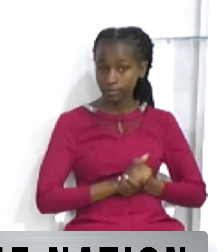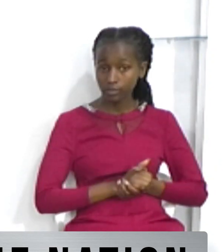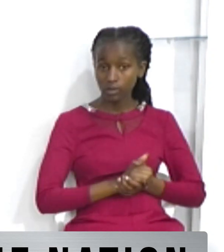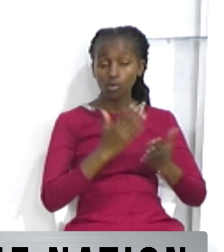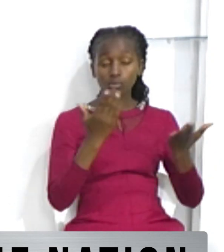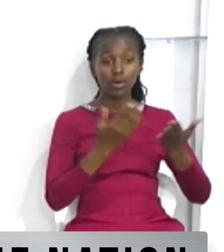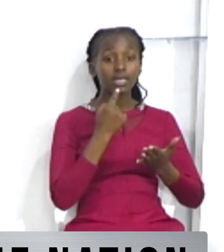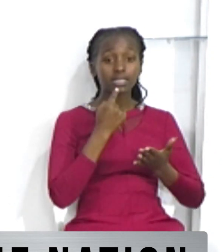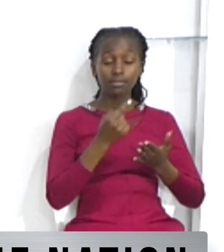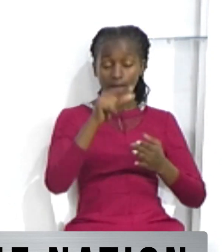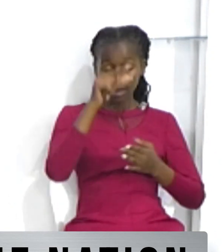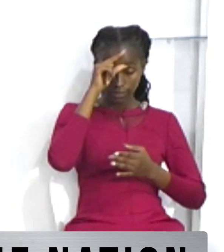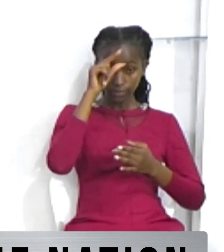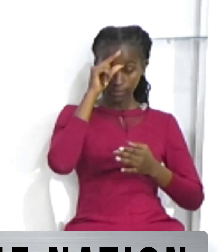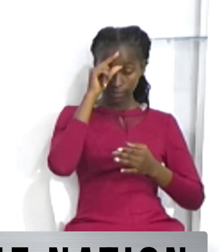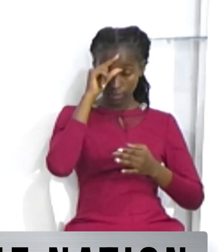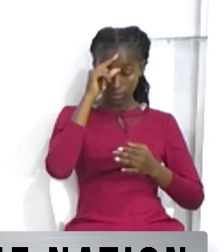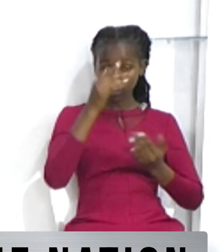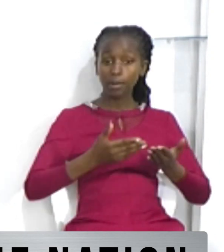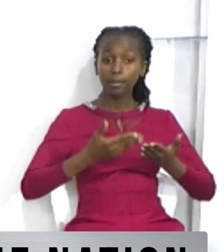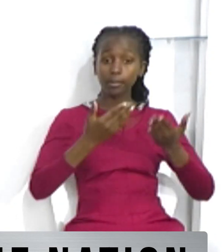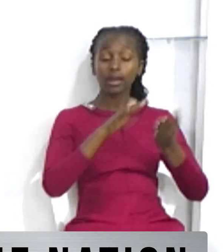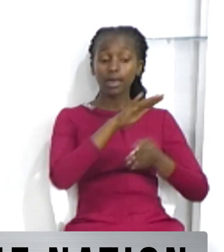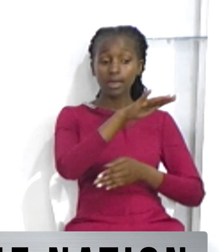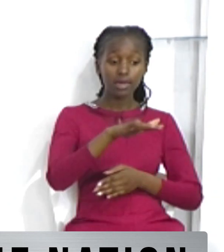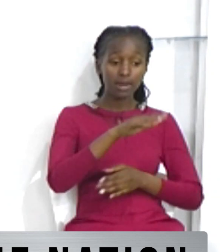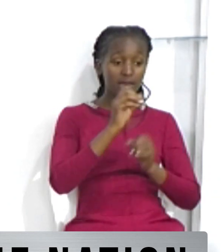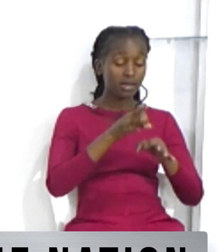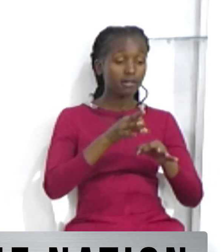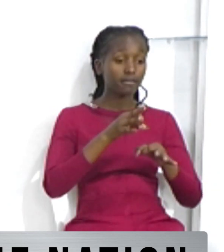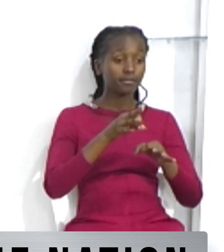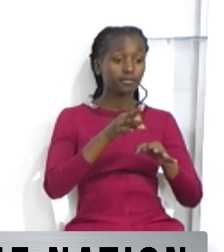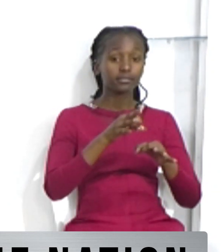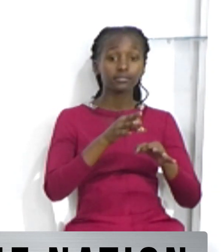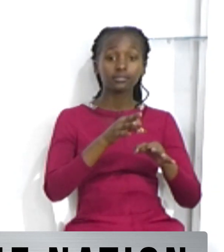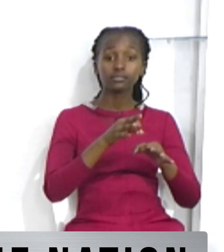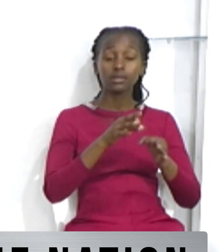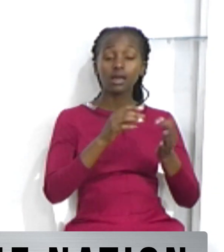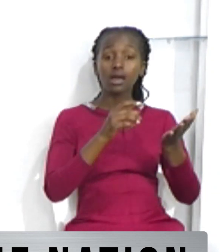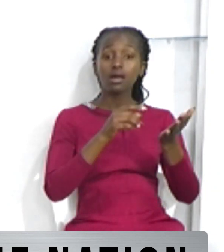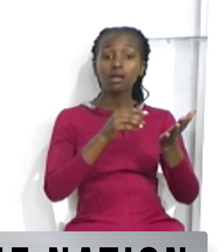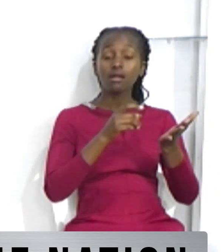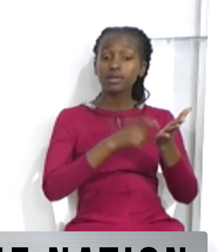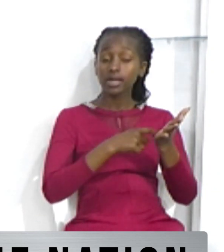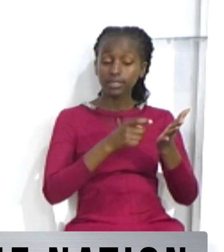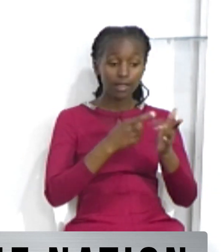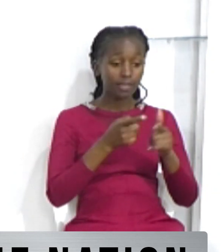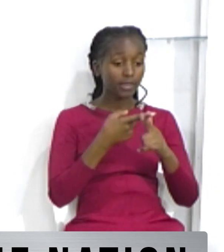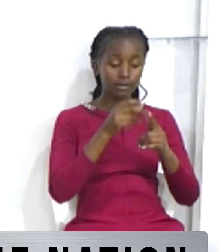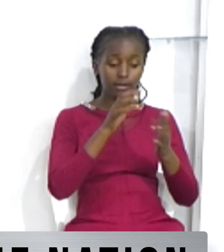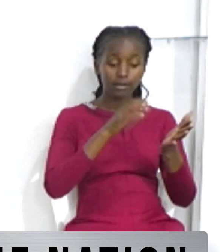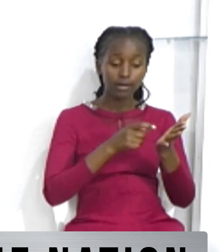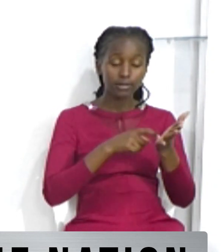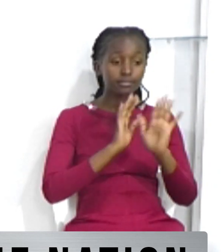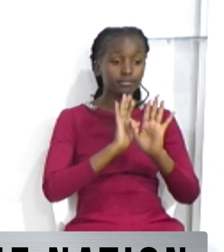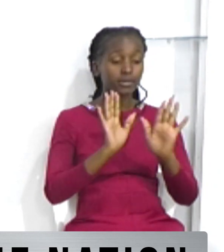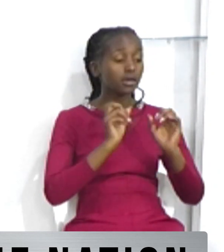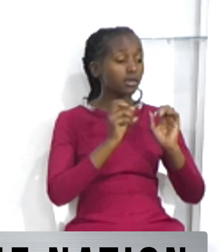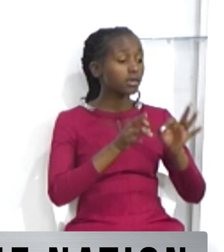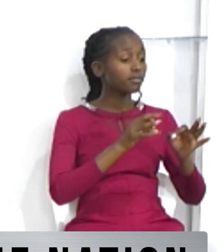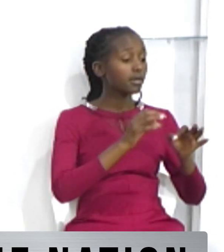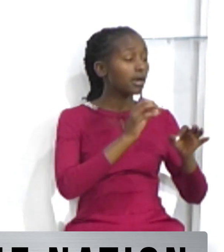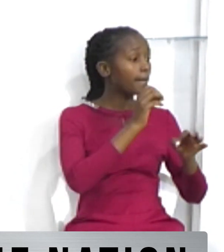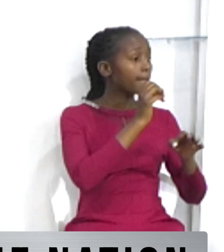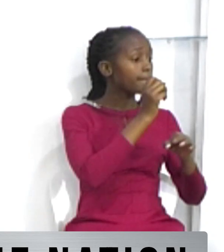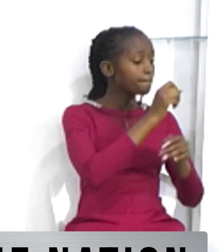has designated areas for, if it is rice, it is rice. If it is maize, it's purely maize.